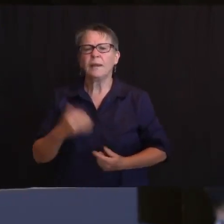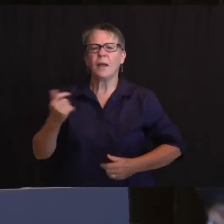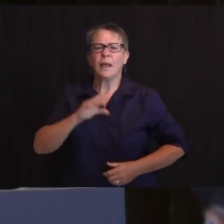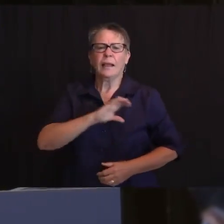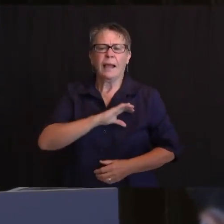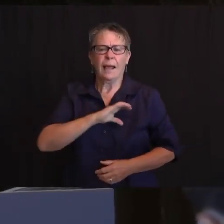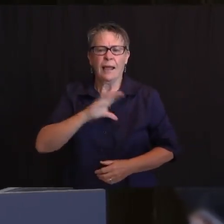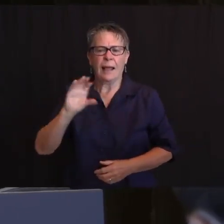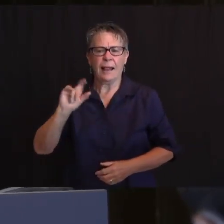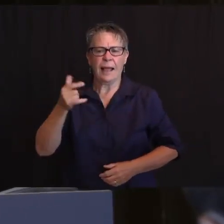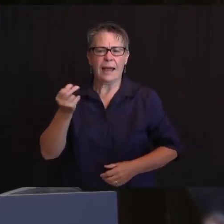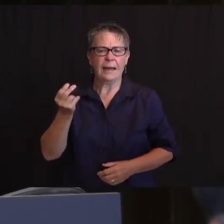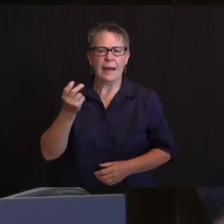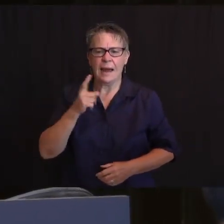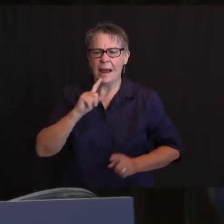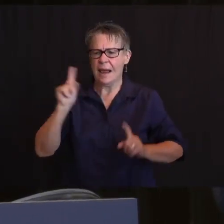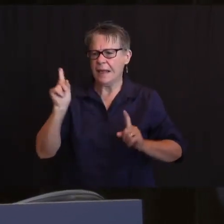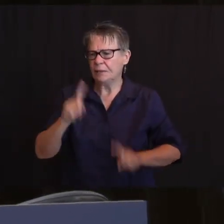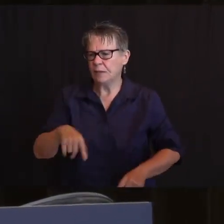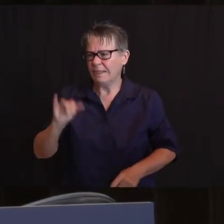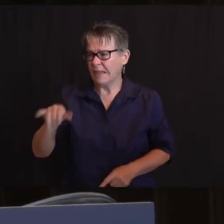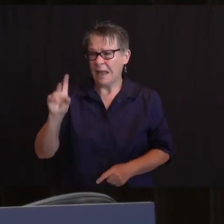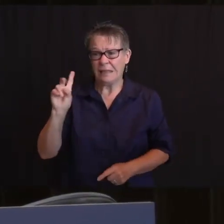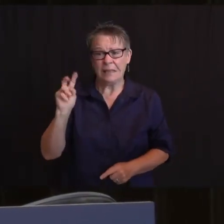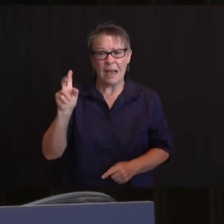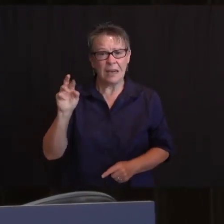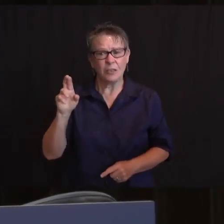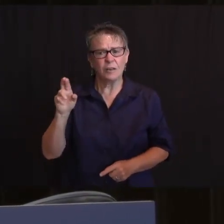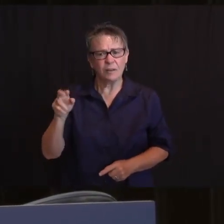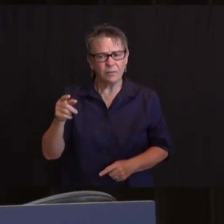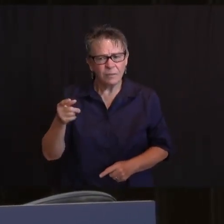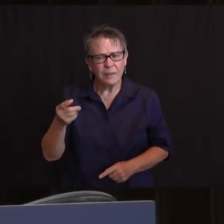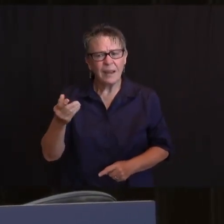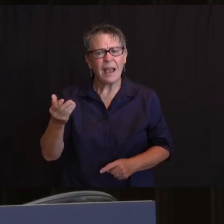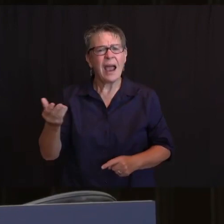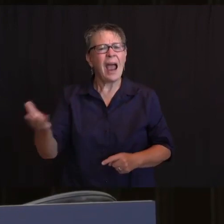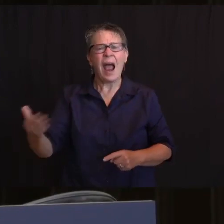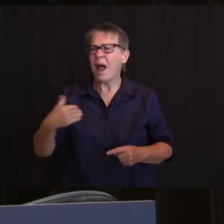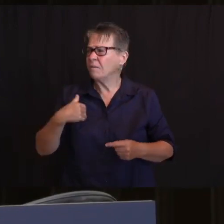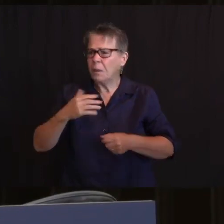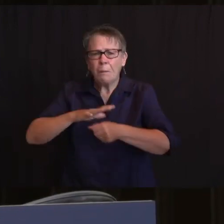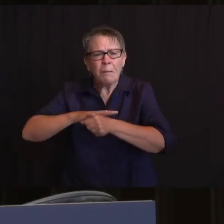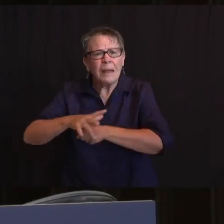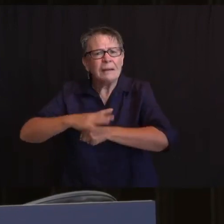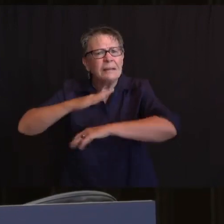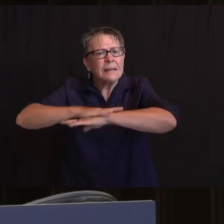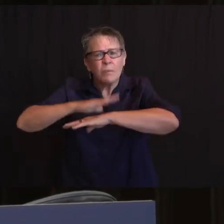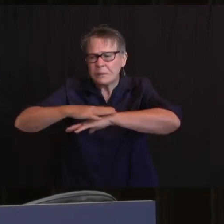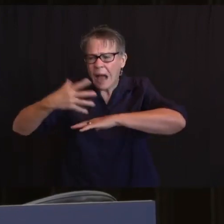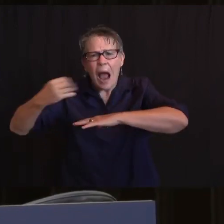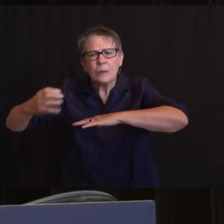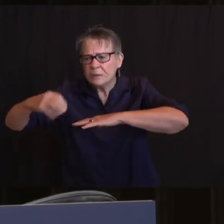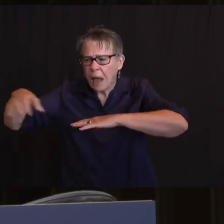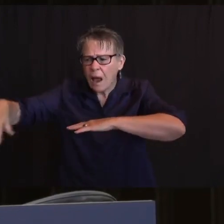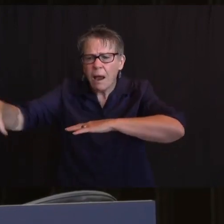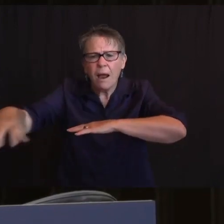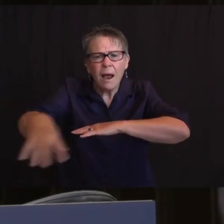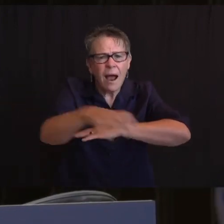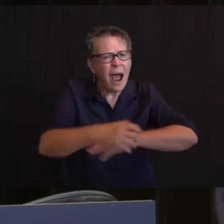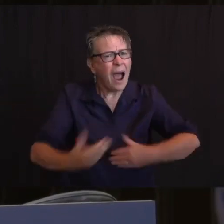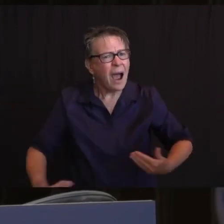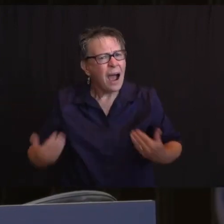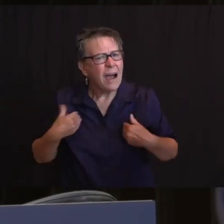a quite successful outdoor dining area and just continue to keep that indoor section closed. So this order is